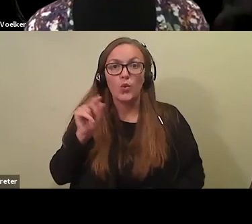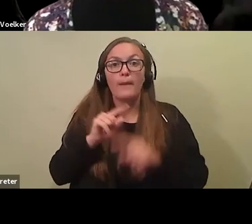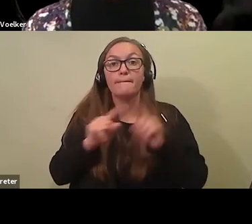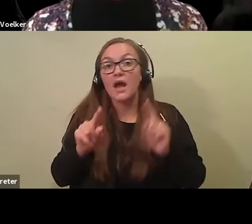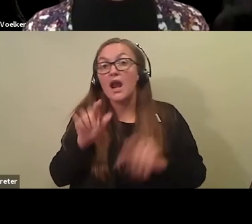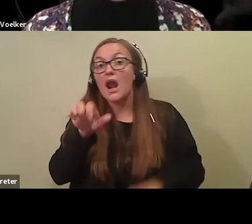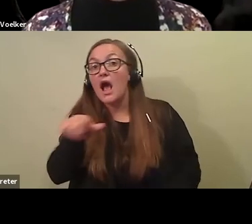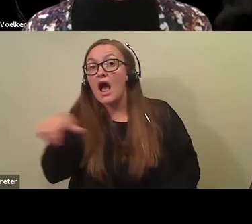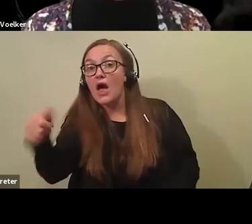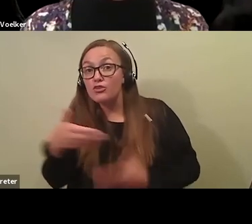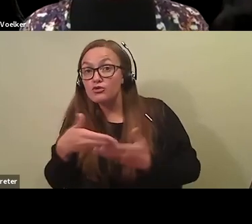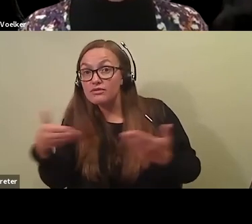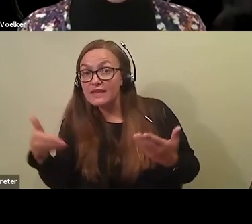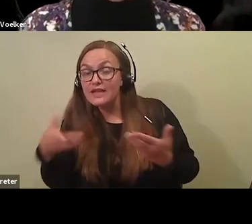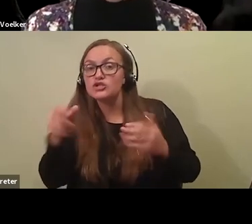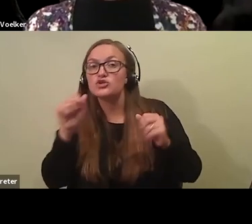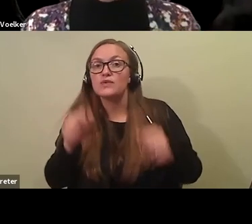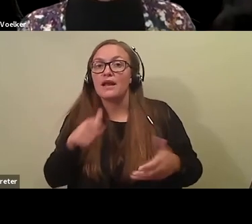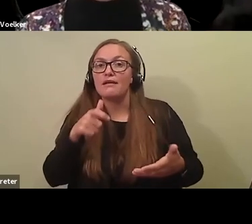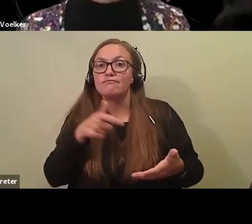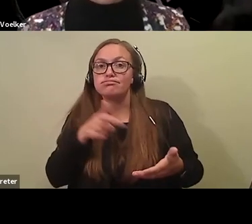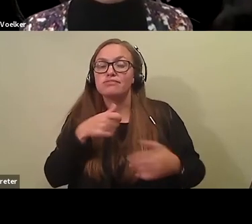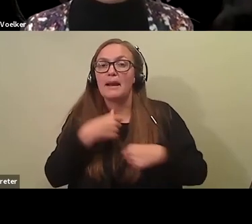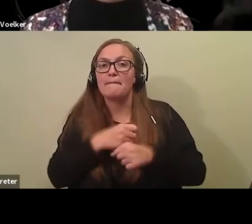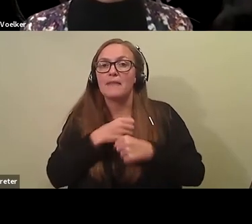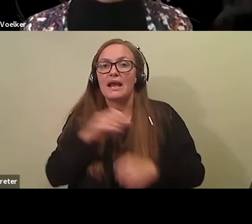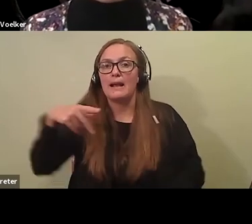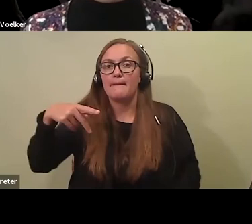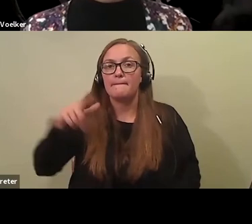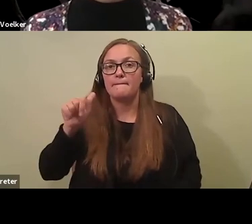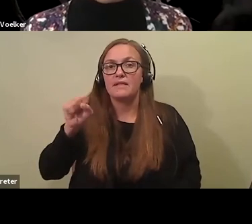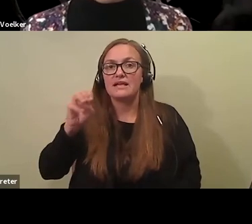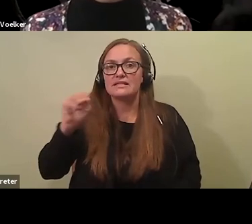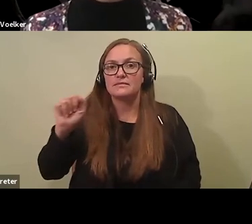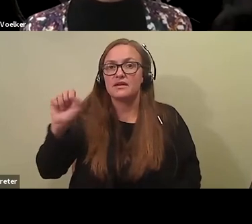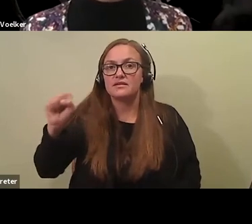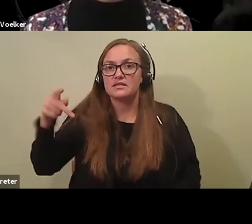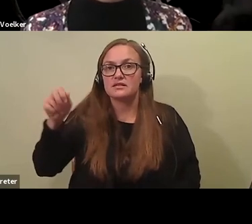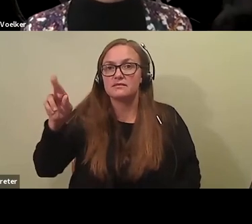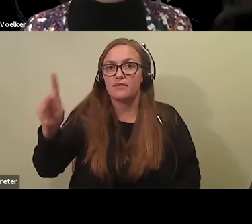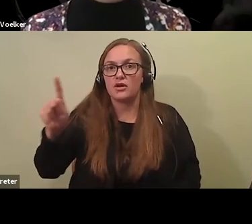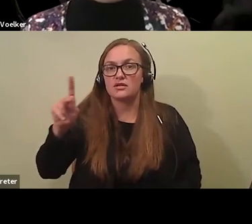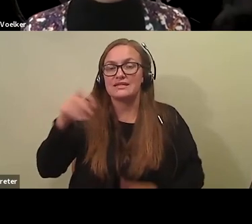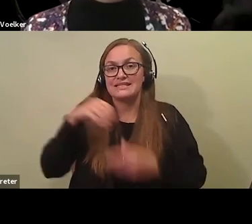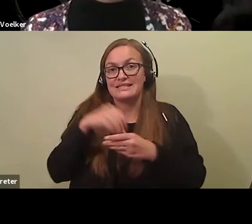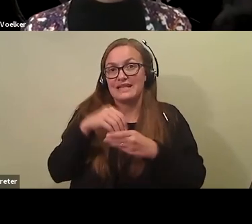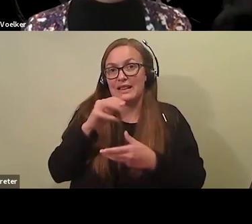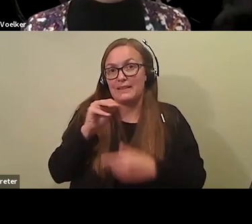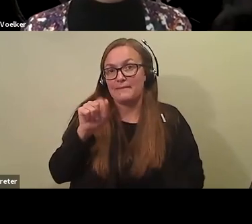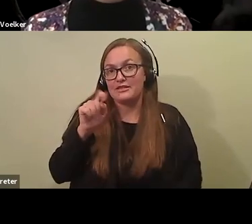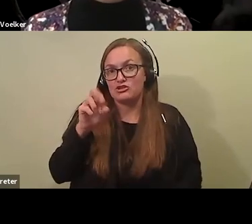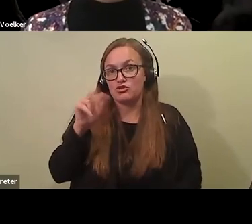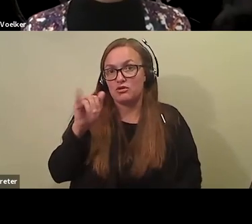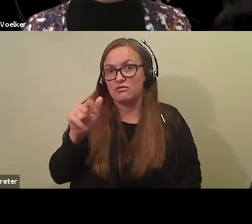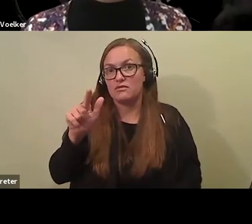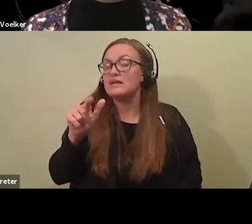material, and then you can create this plasma spark there inside a material. So this will not happen in vacuum, but